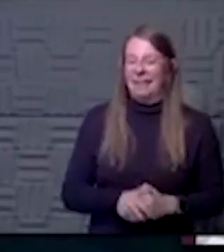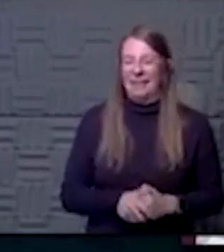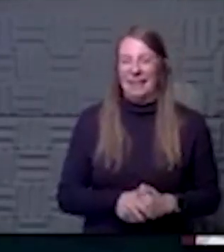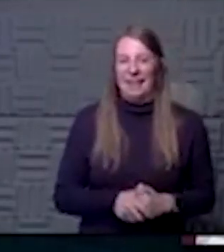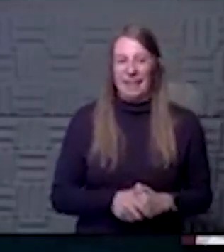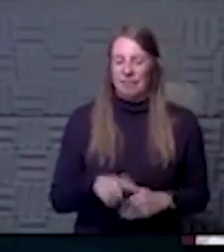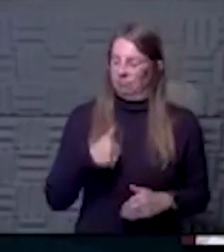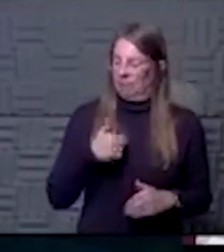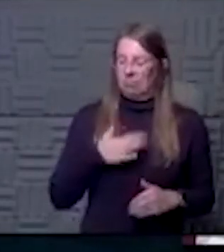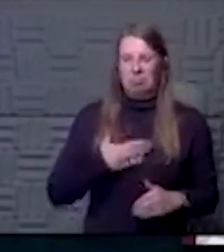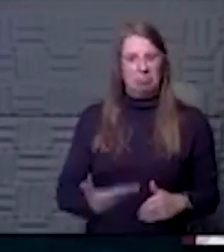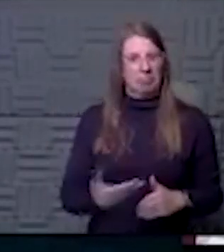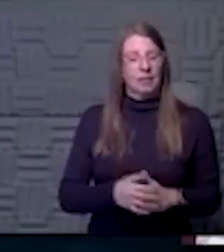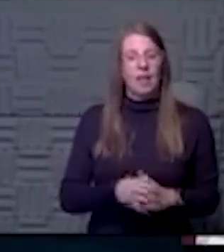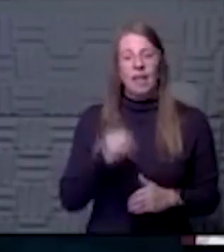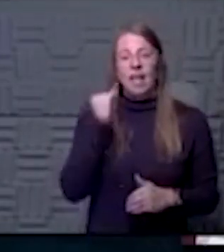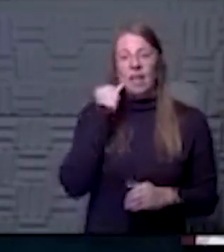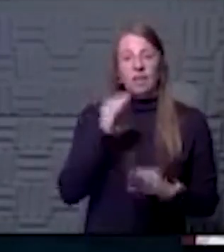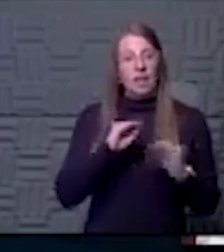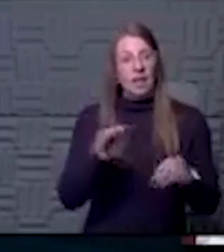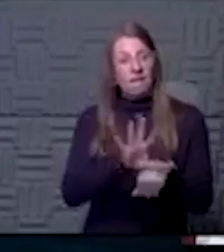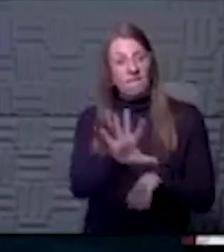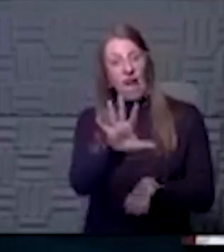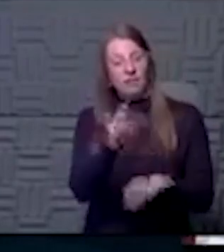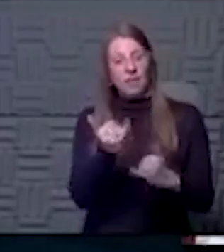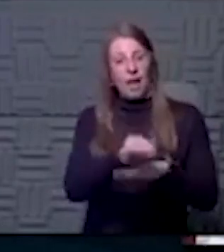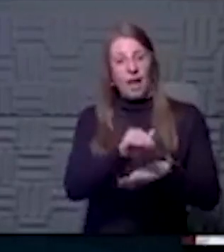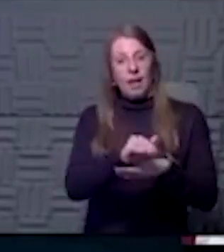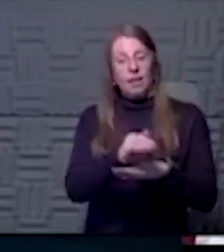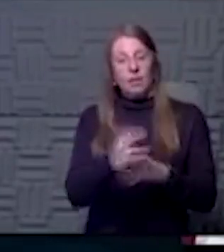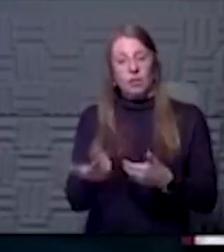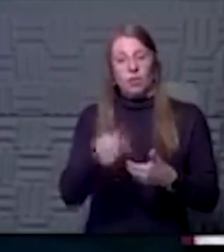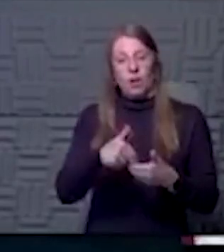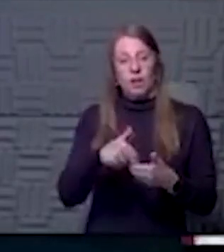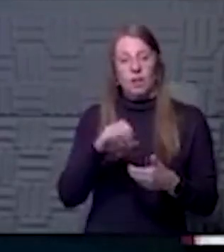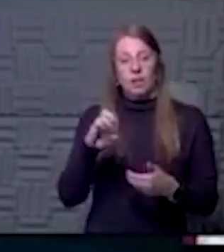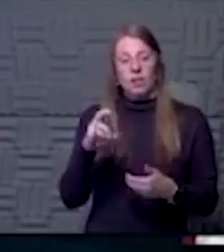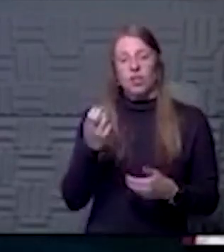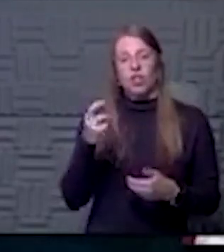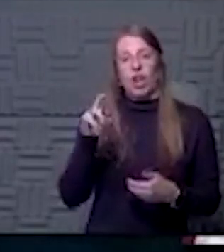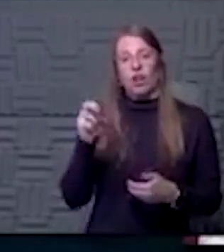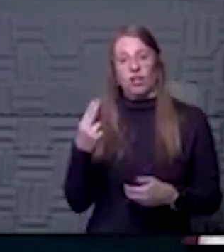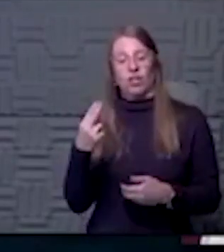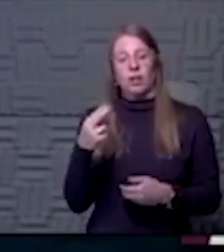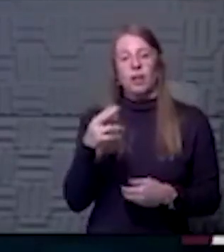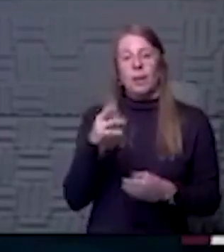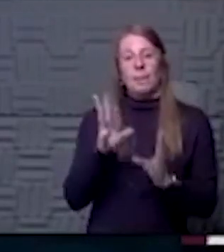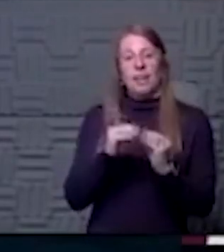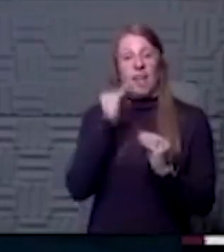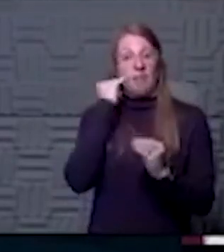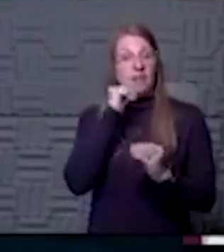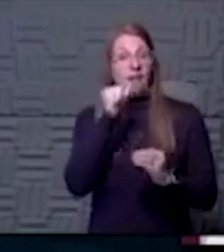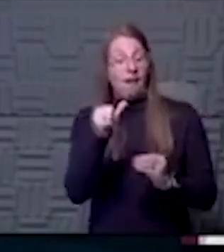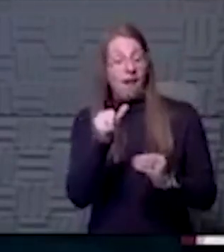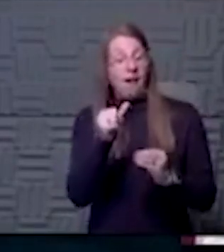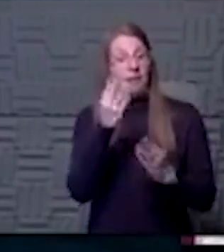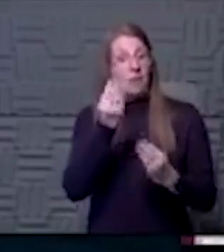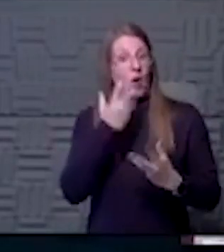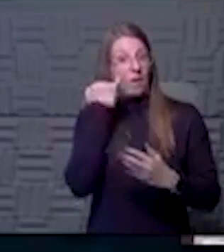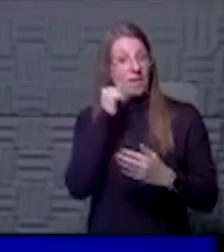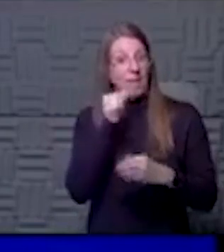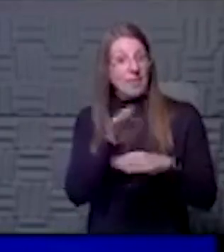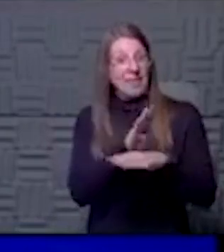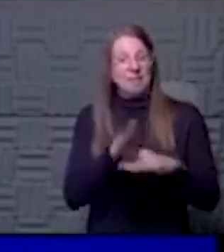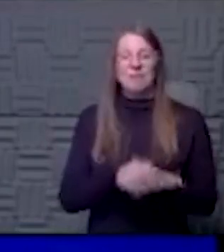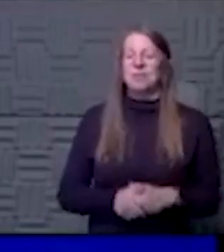I'd right. be happy to. Well, and if you're not doing anything at 5 o'clock tonight, I'll have you join the chairs meeting. You're probably busy. But if you're not, let me know. All